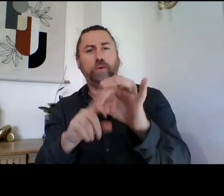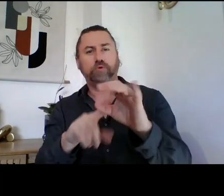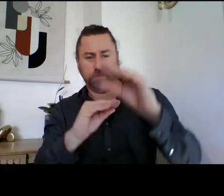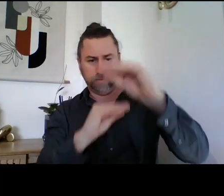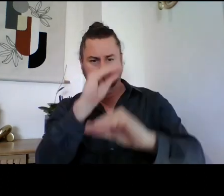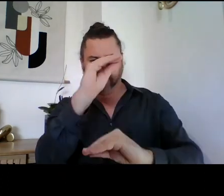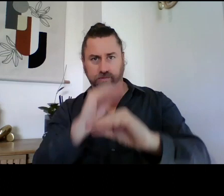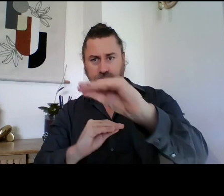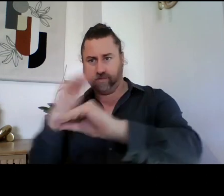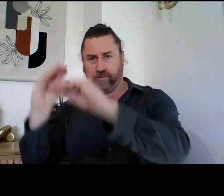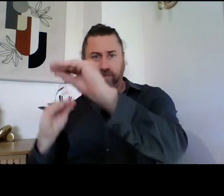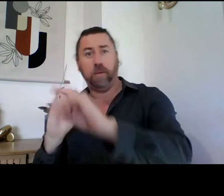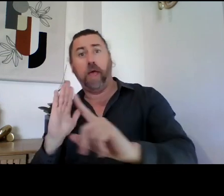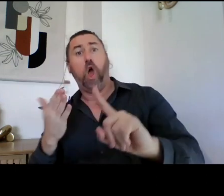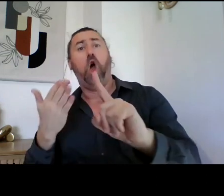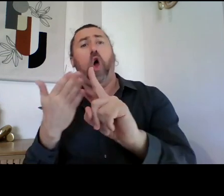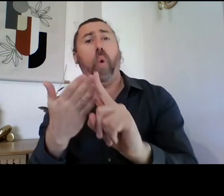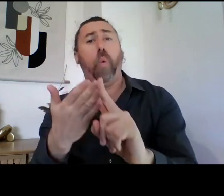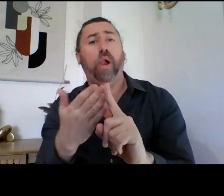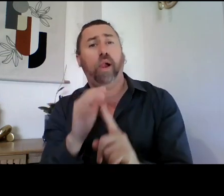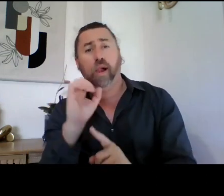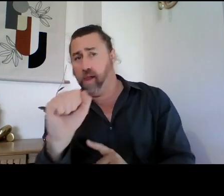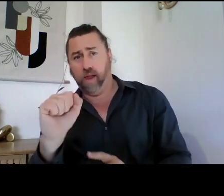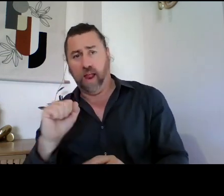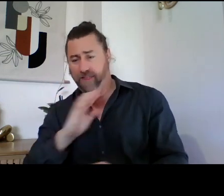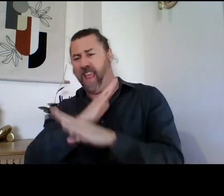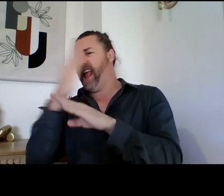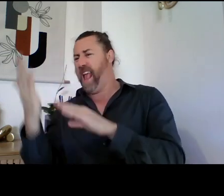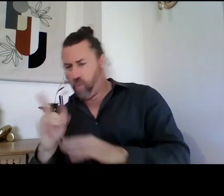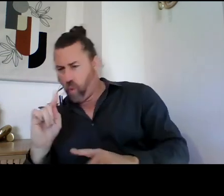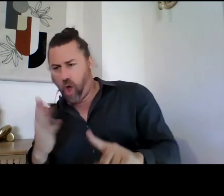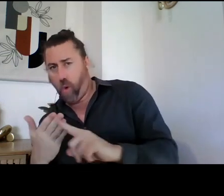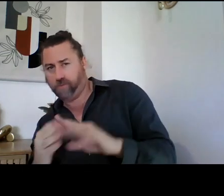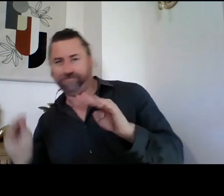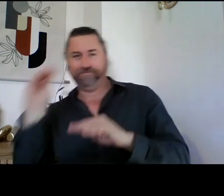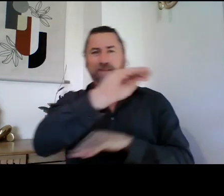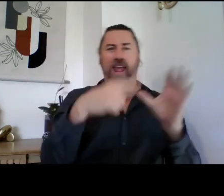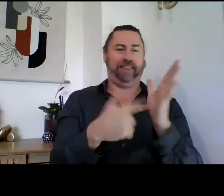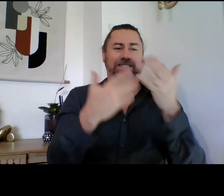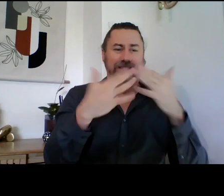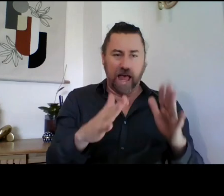particular, taking the goals, talking about goals earlier in the assessment.